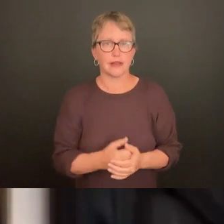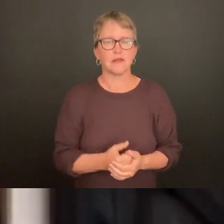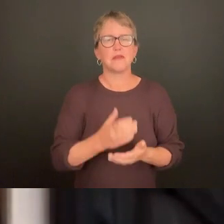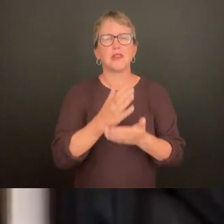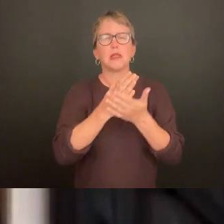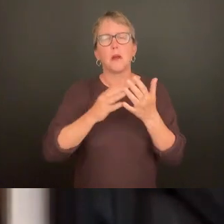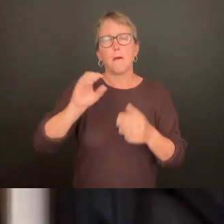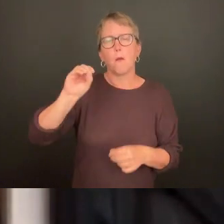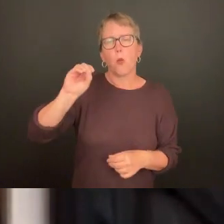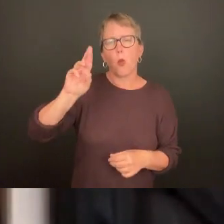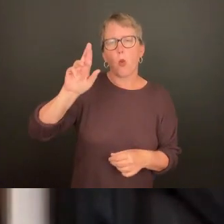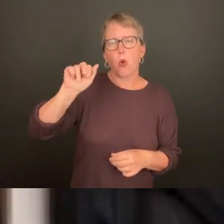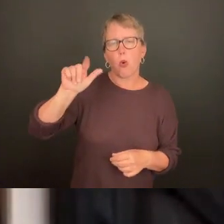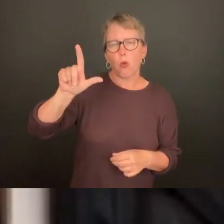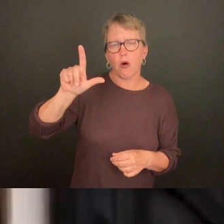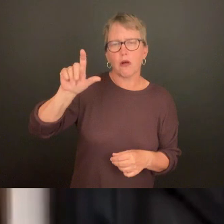a video of a couple.